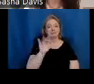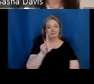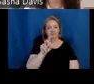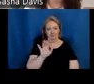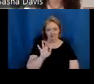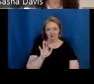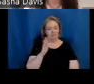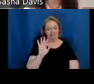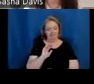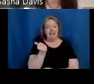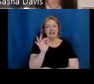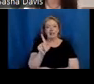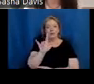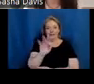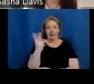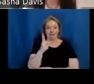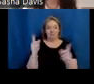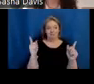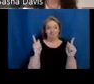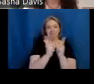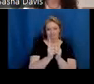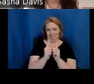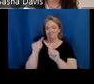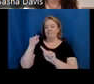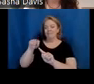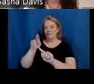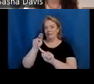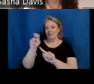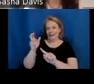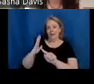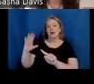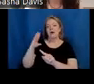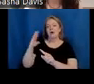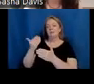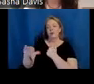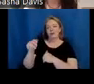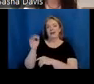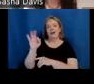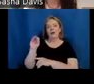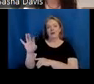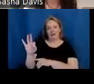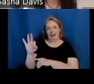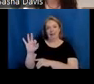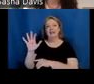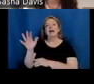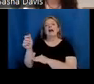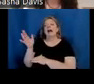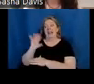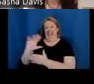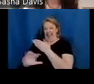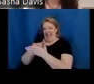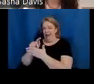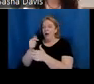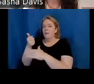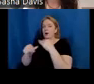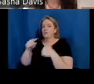Nachin. She was born in 1909 in what was at the time the Russian Empire, but is now Lithuania. She